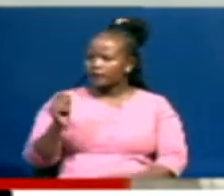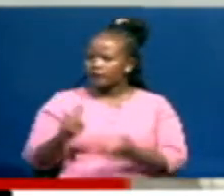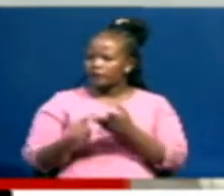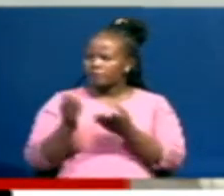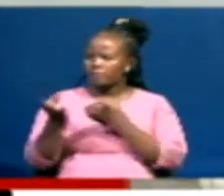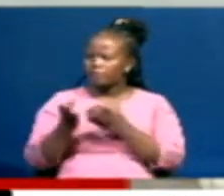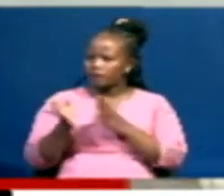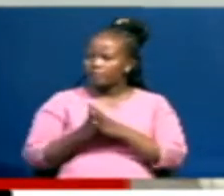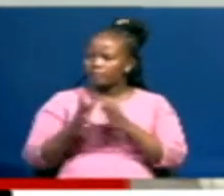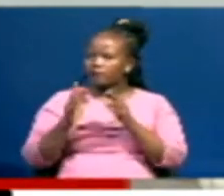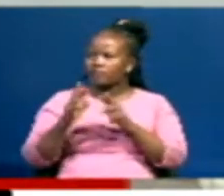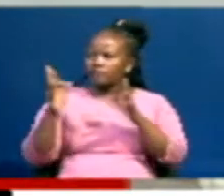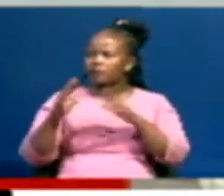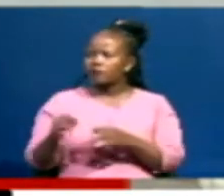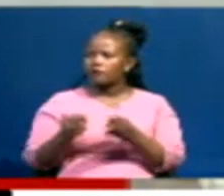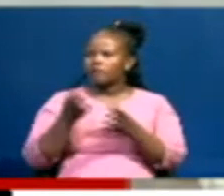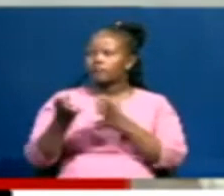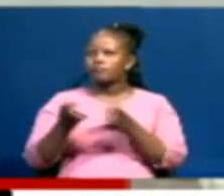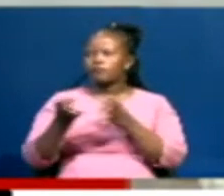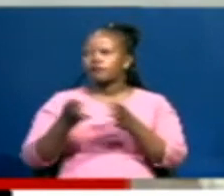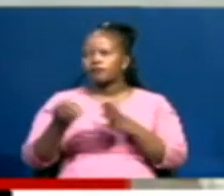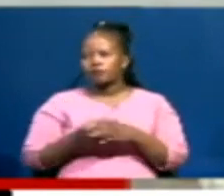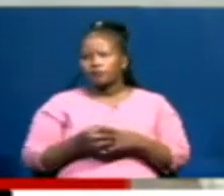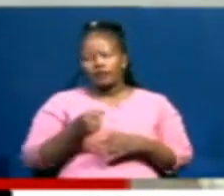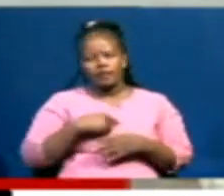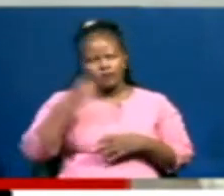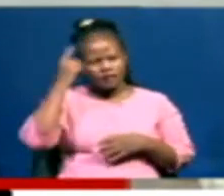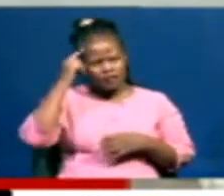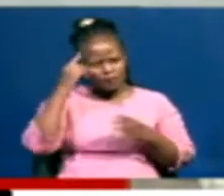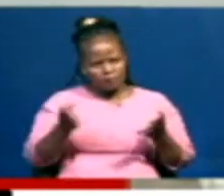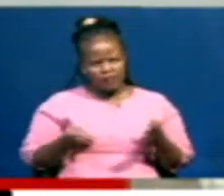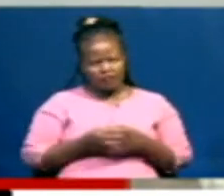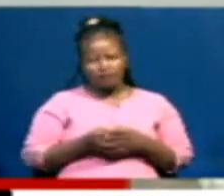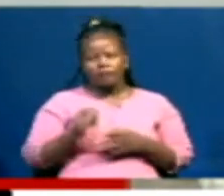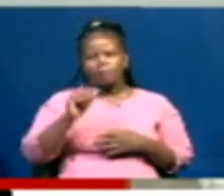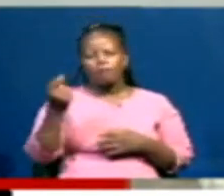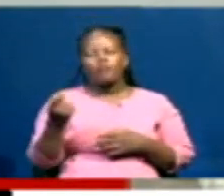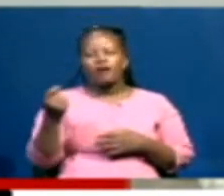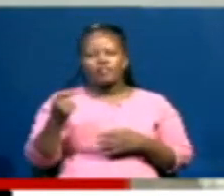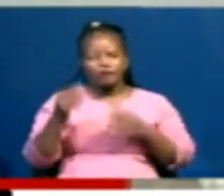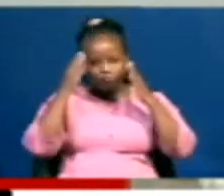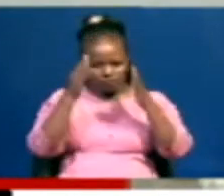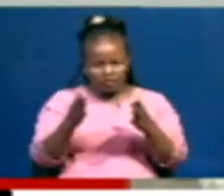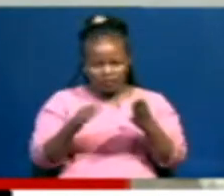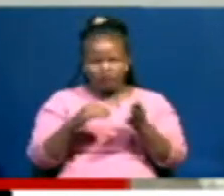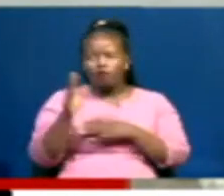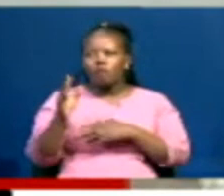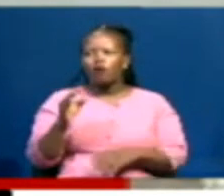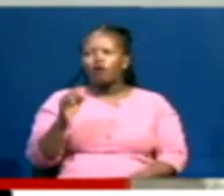trade? Well, I think Kenya is now positioning ICT as one of our major exports. The way we